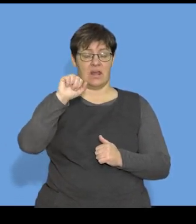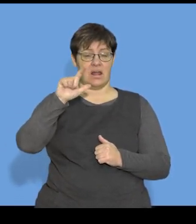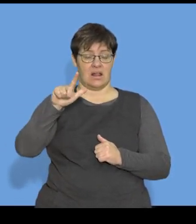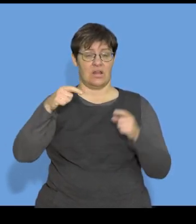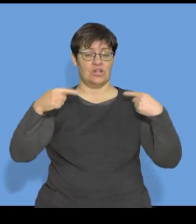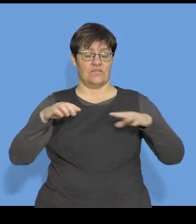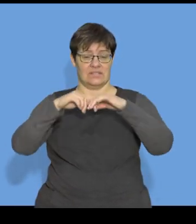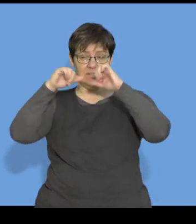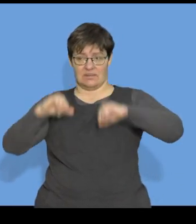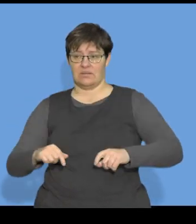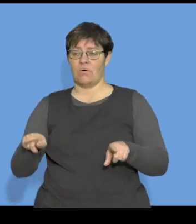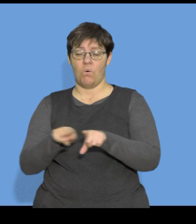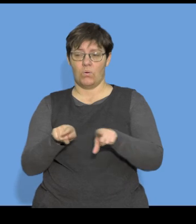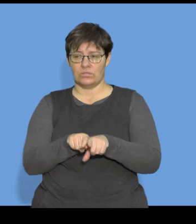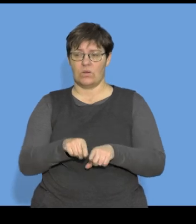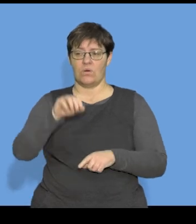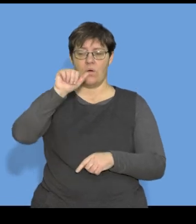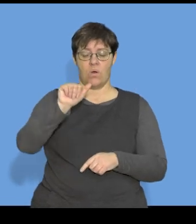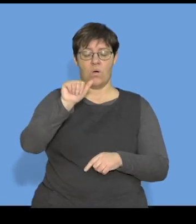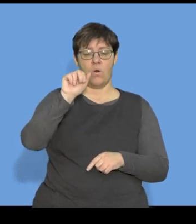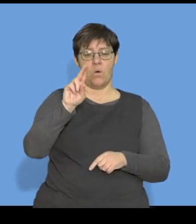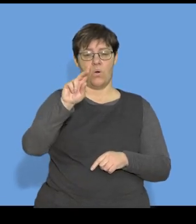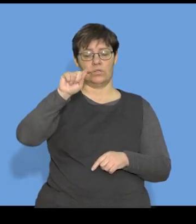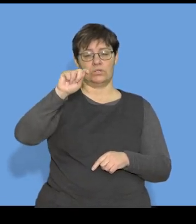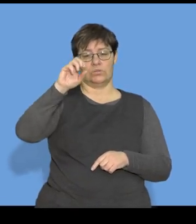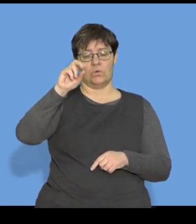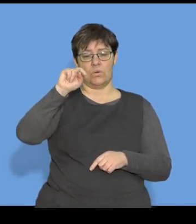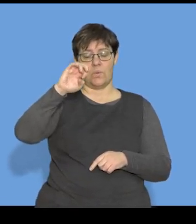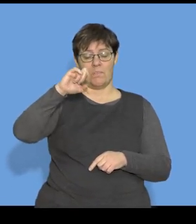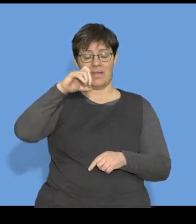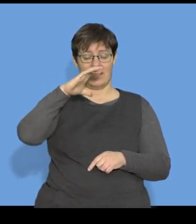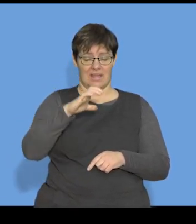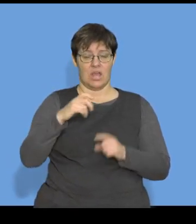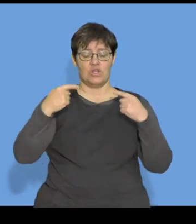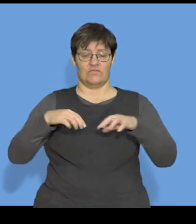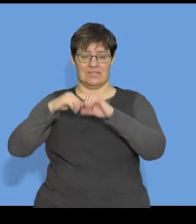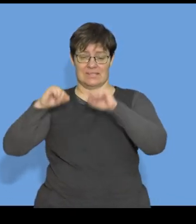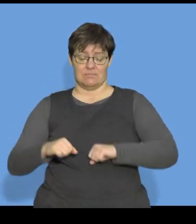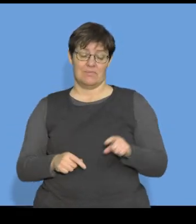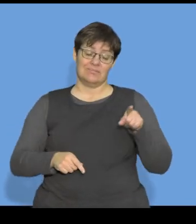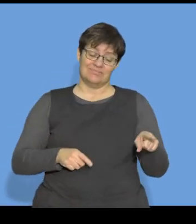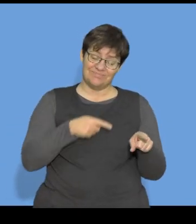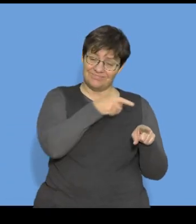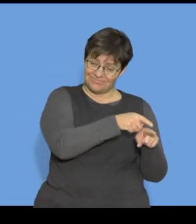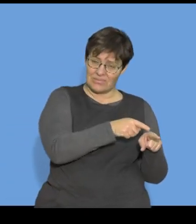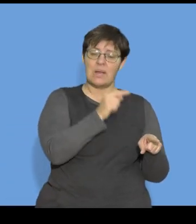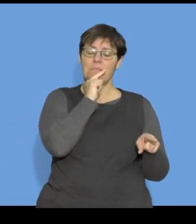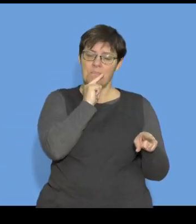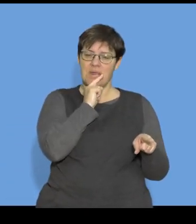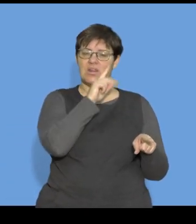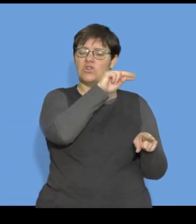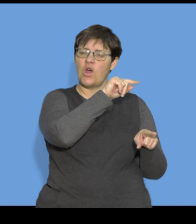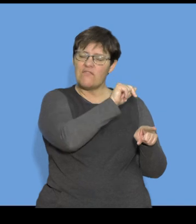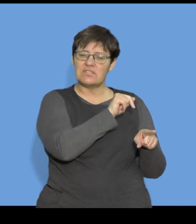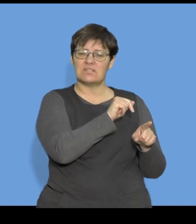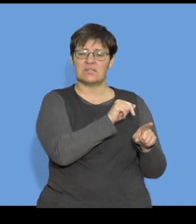at autonomic nervous system. So the peripheral nervous system here, we're talking about all the nerves